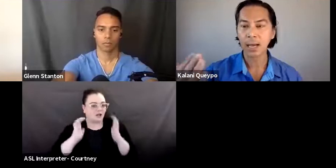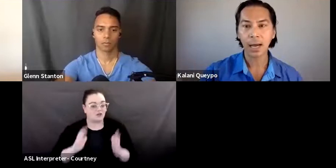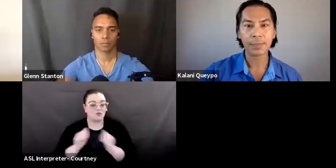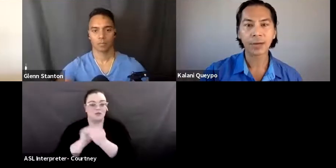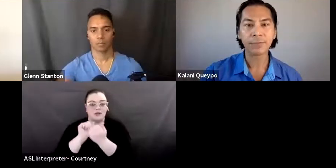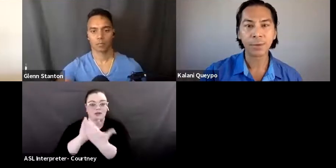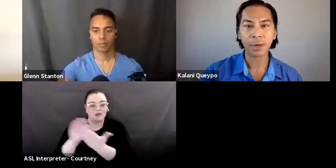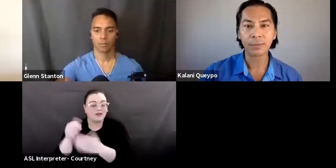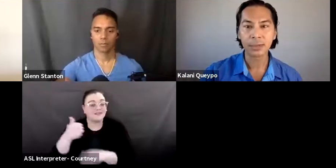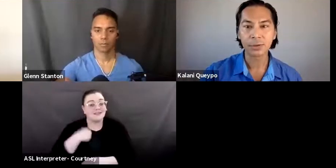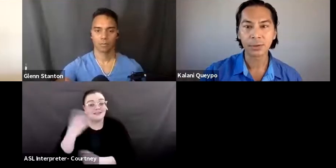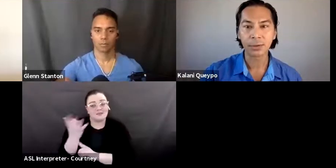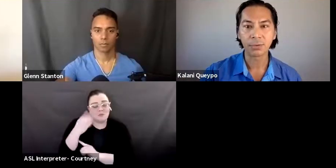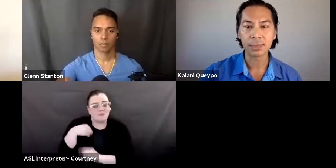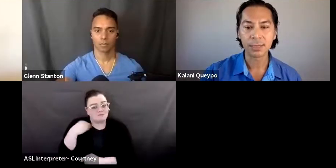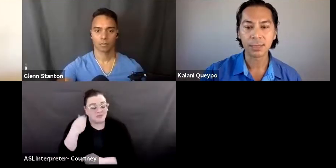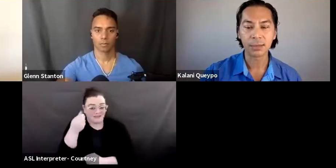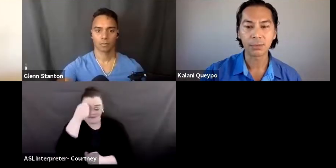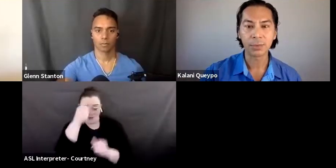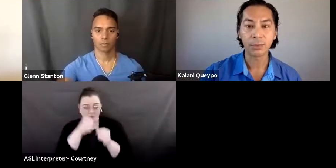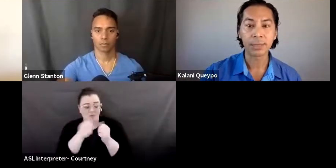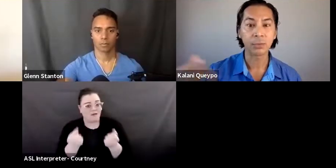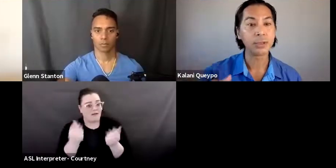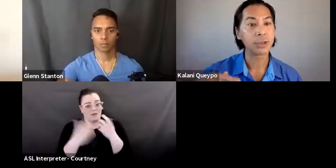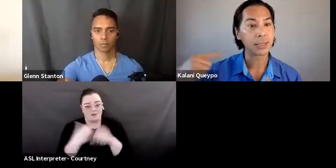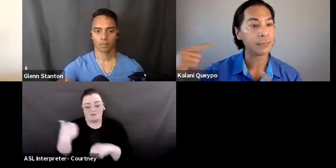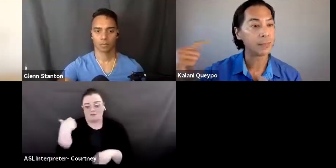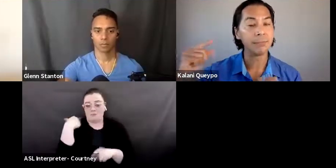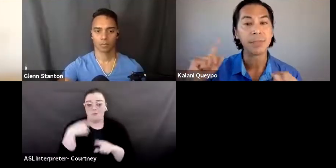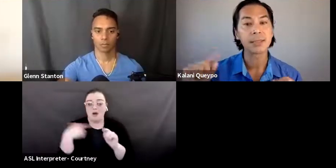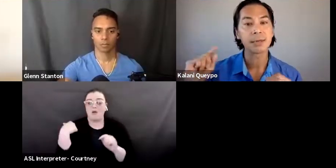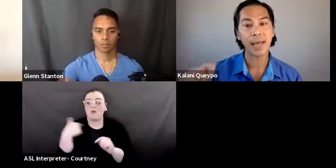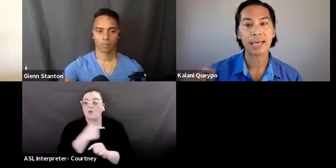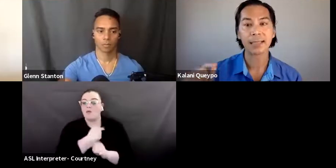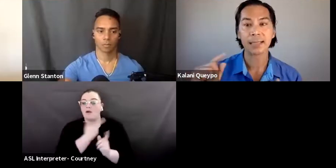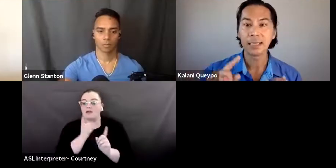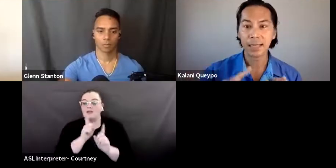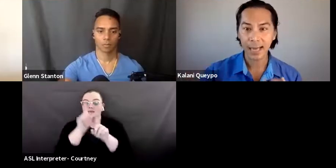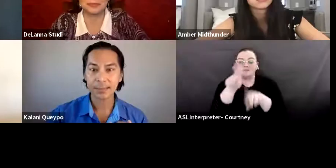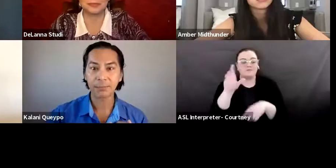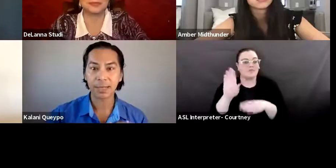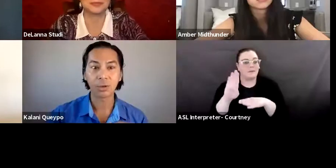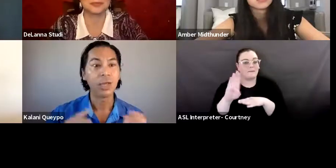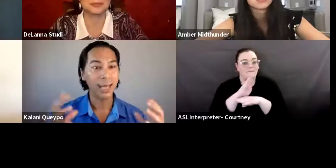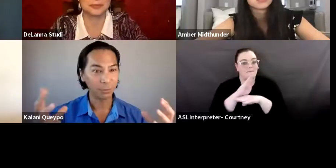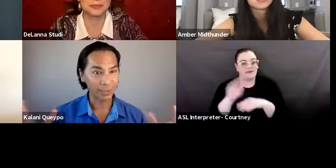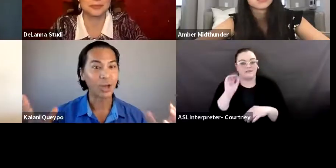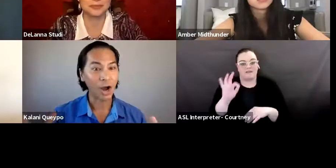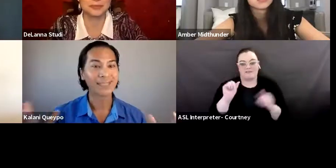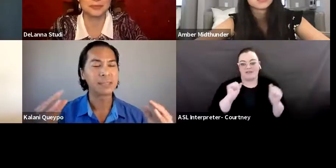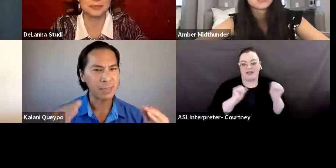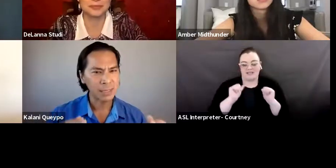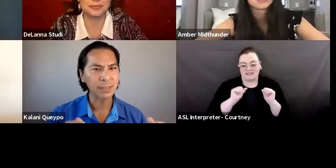say, I mean, I don't even remember how many years ago that was that we took the business of acting, that acting panel, and